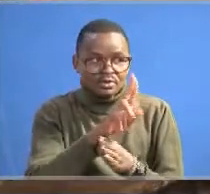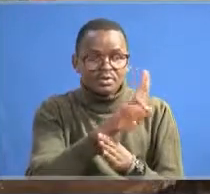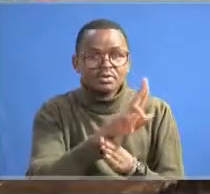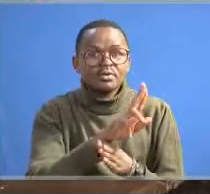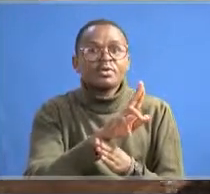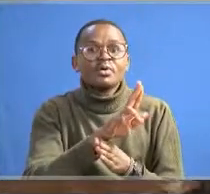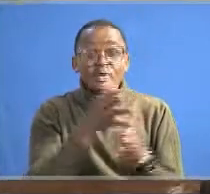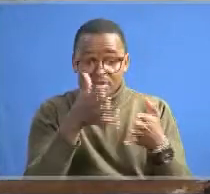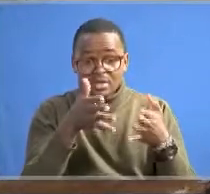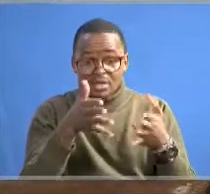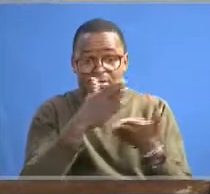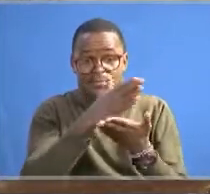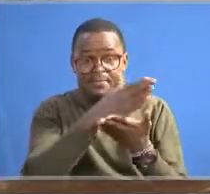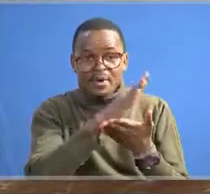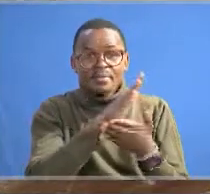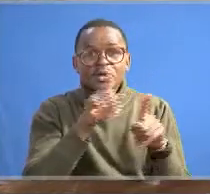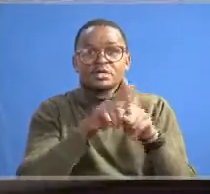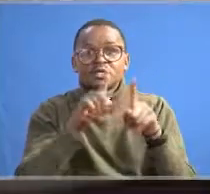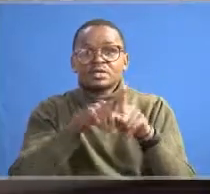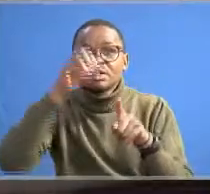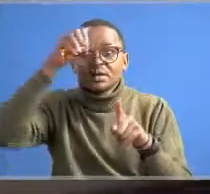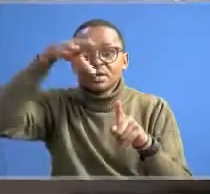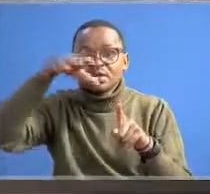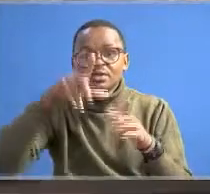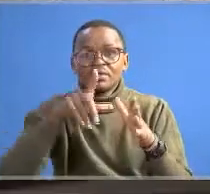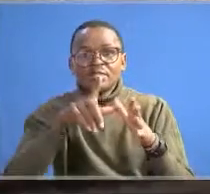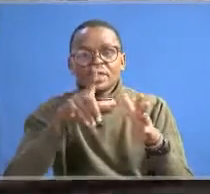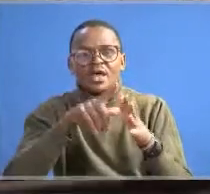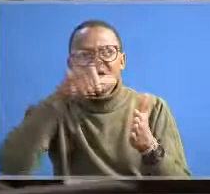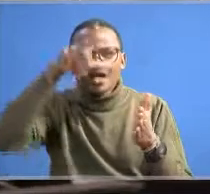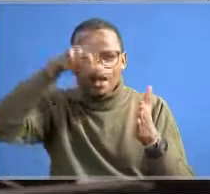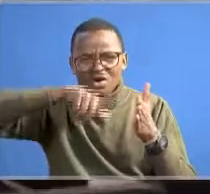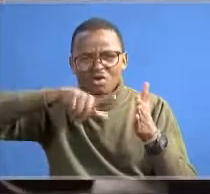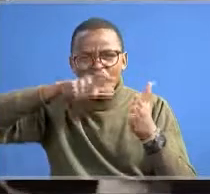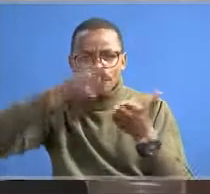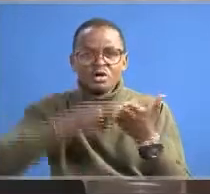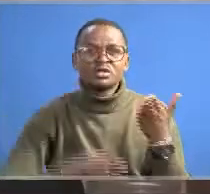readily available parts and electronic waste, hence their low cost.